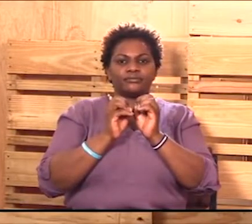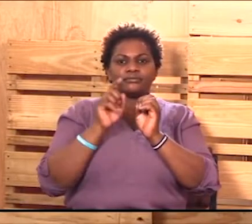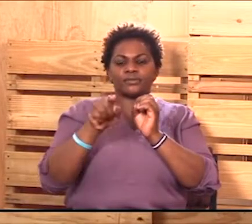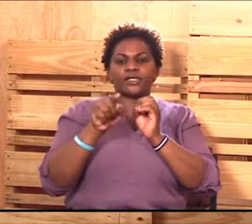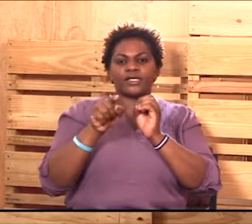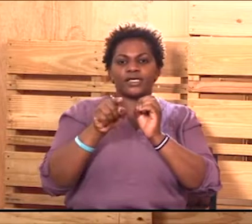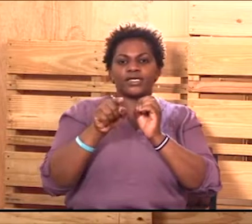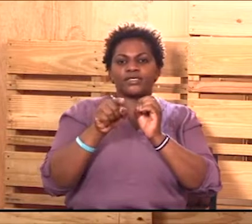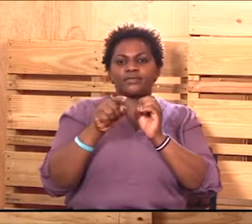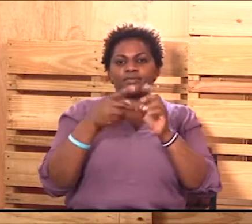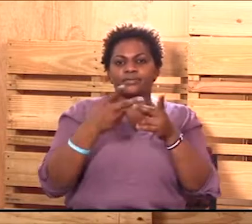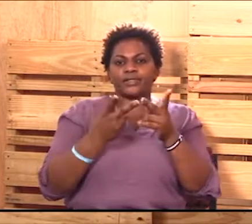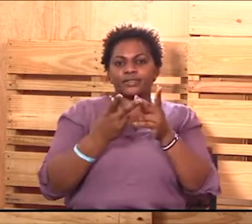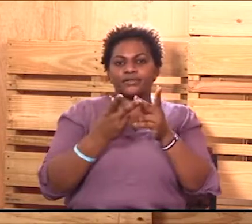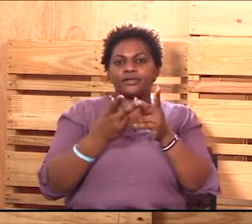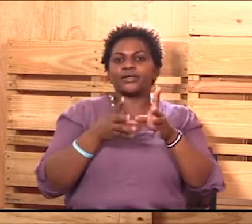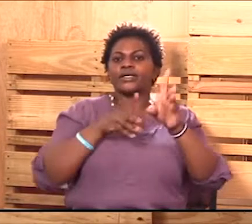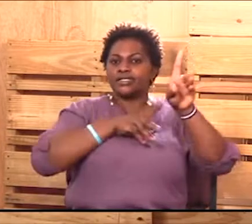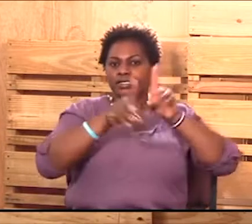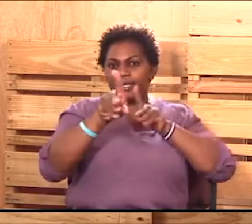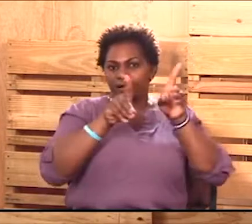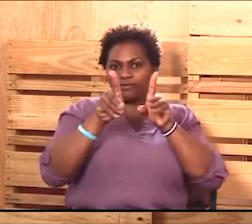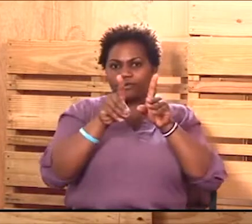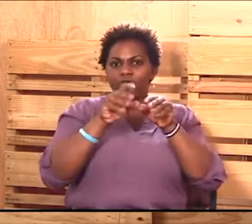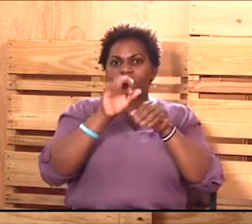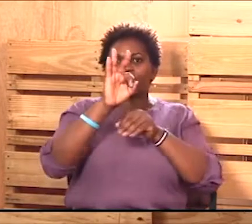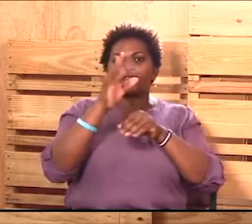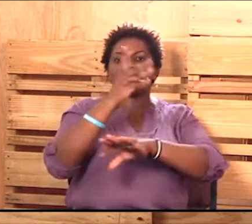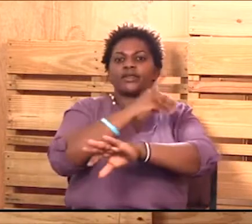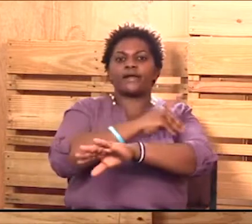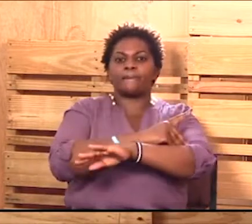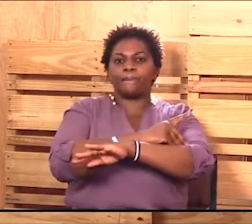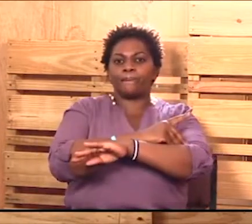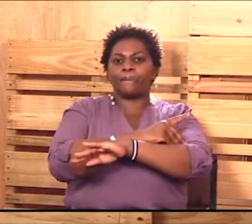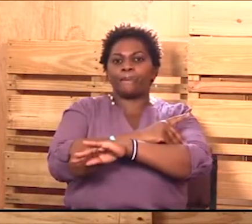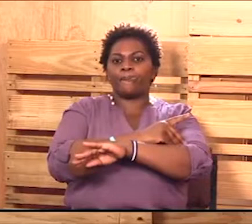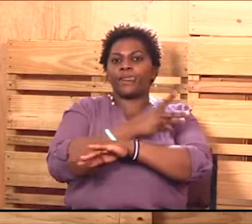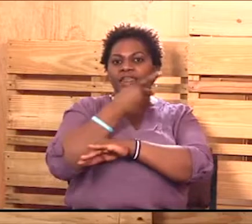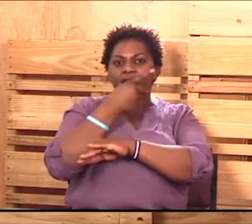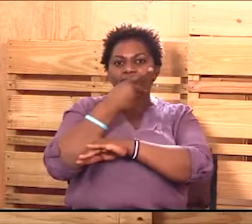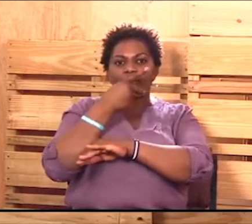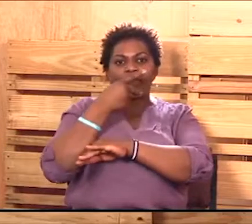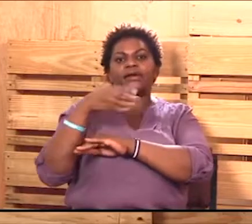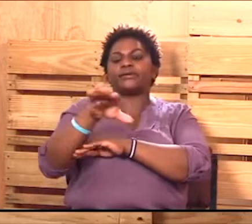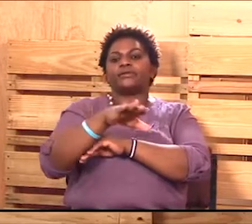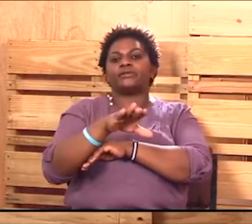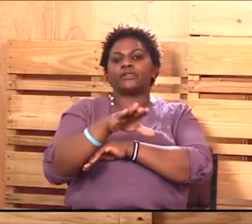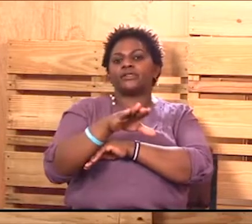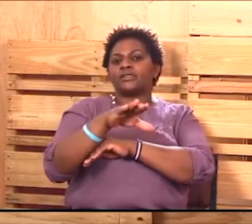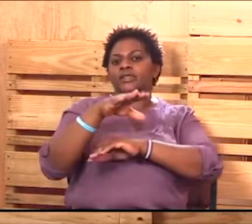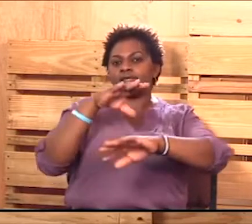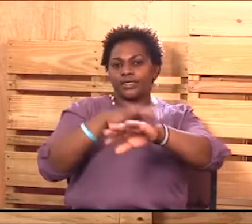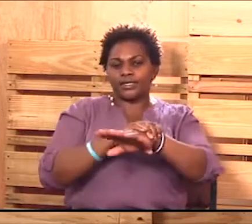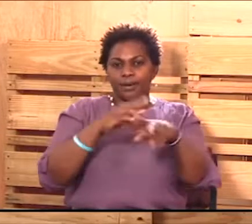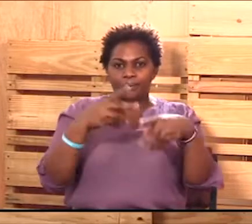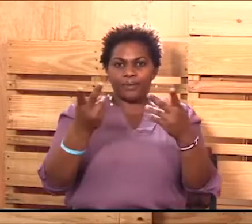that instance, you know, they travel for like 3 days, you know, into the desert, and they find a